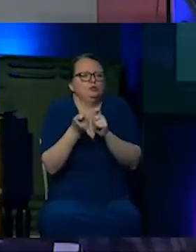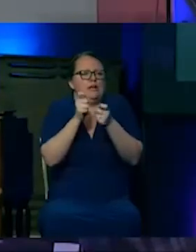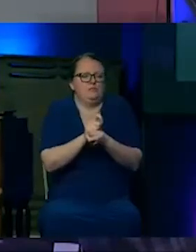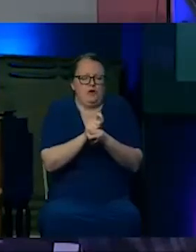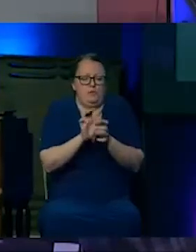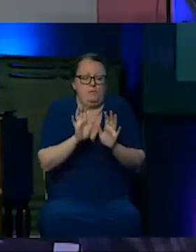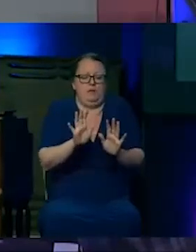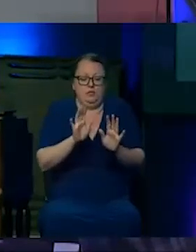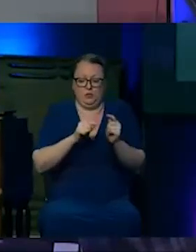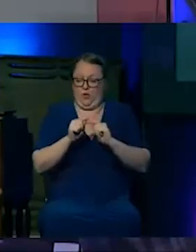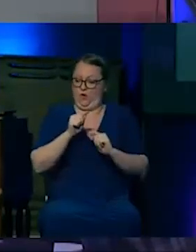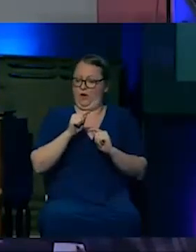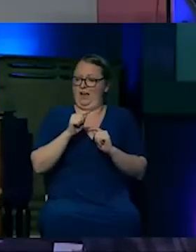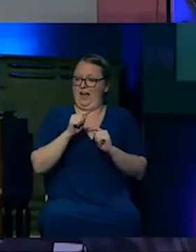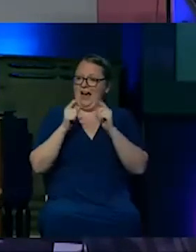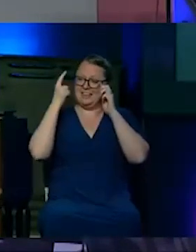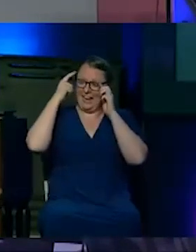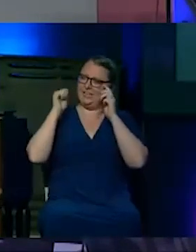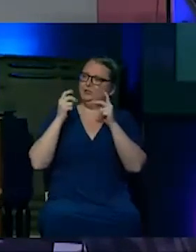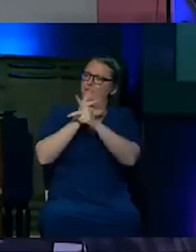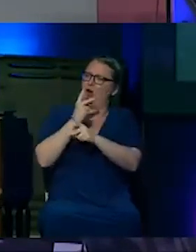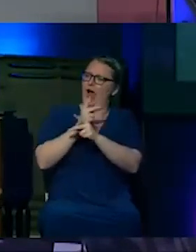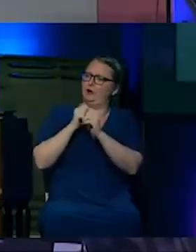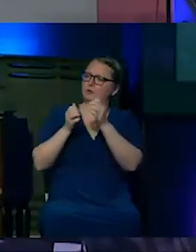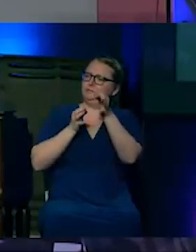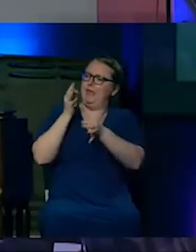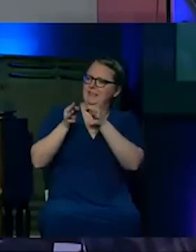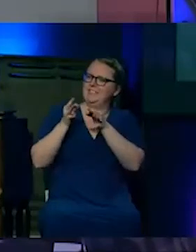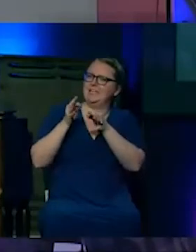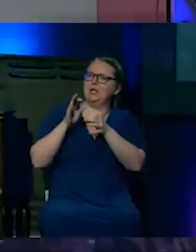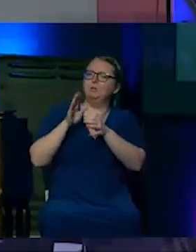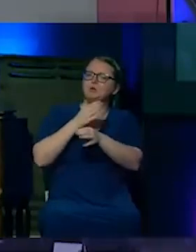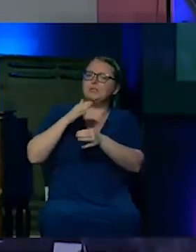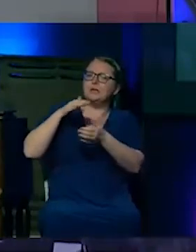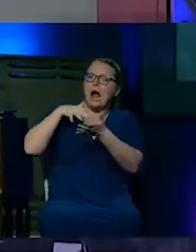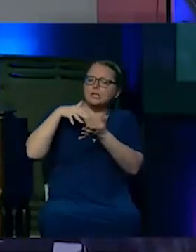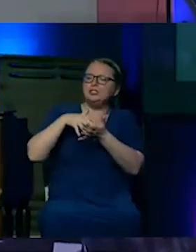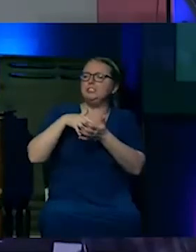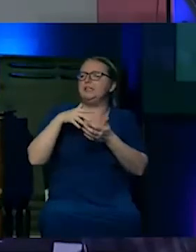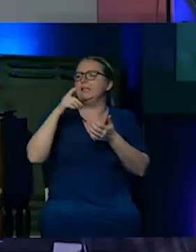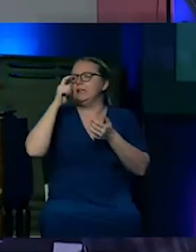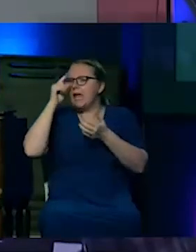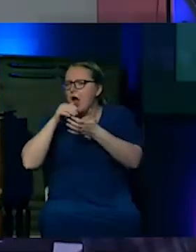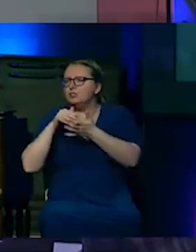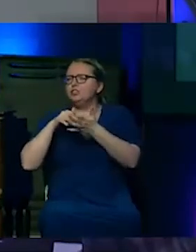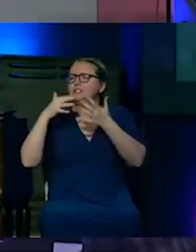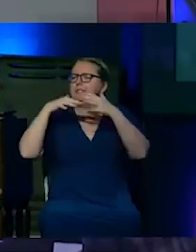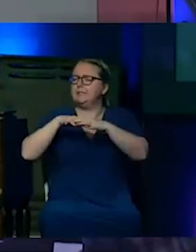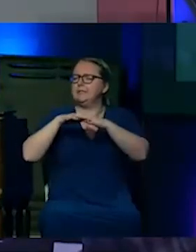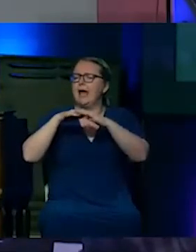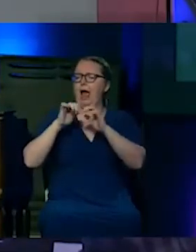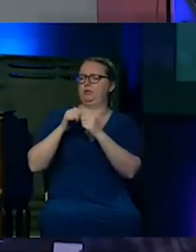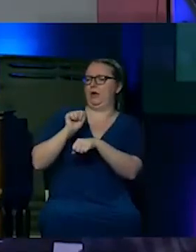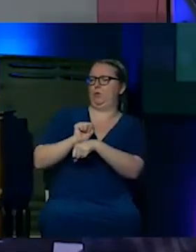way. But then I was like, I think I need to figure out a way to explain this, like, in musicology and theology. How does this work? Because it's something I